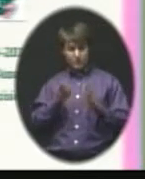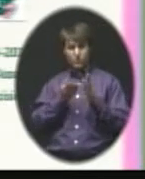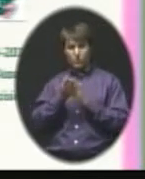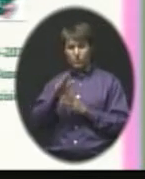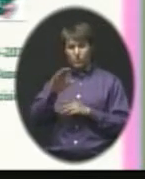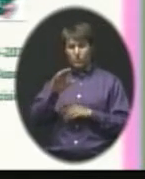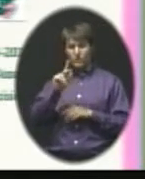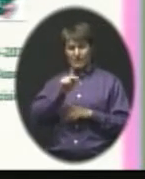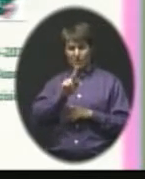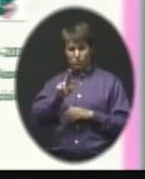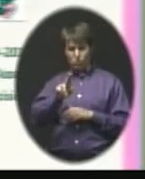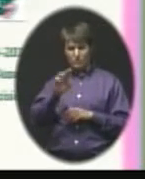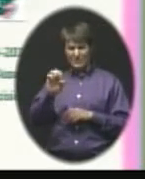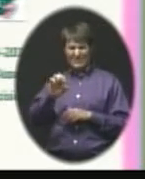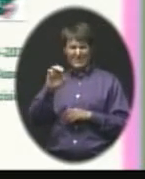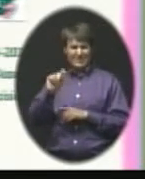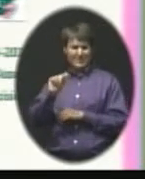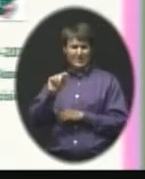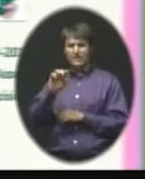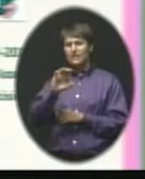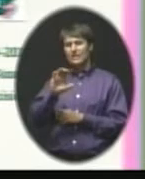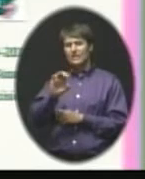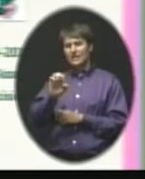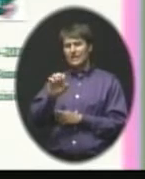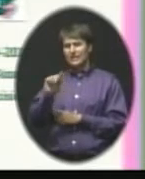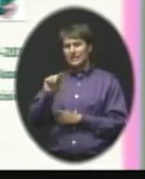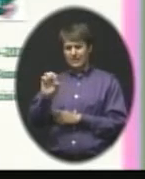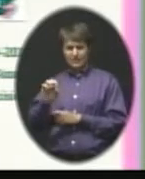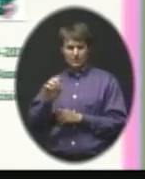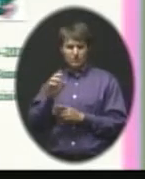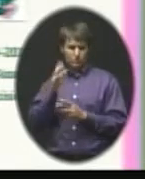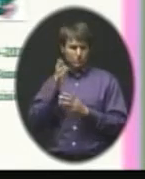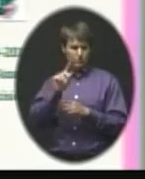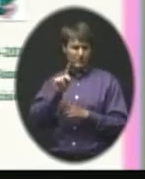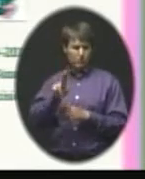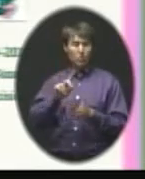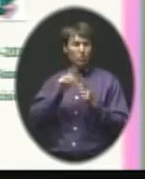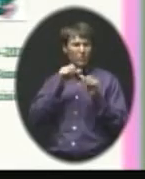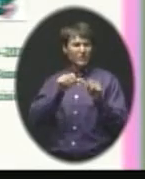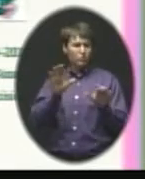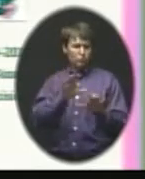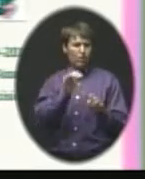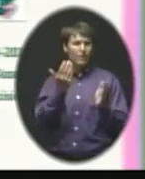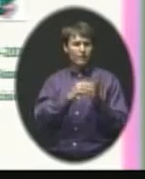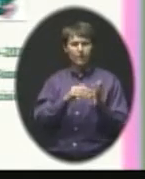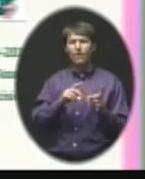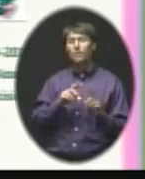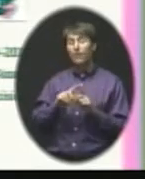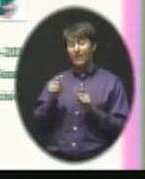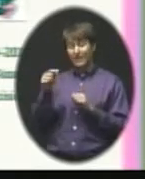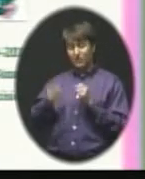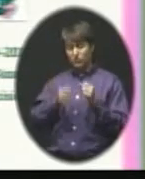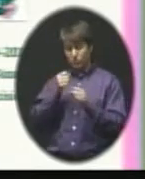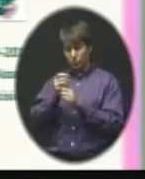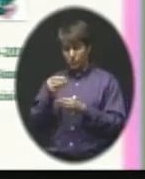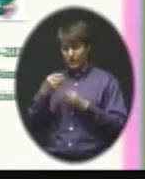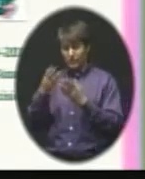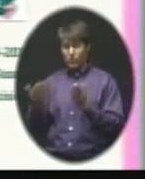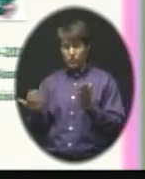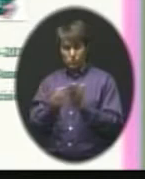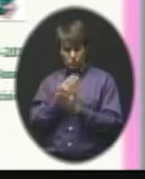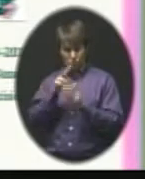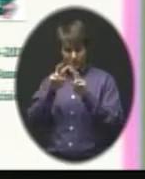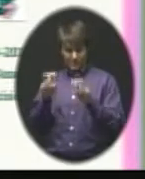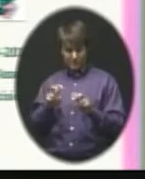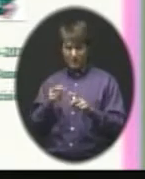or KU. They are going to continue to do that, but this year we will give a totally brand new assessment, whereas last year